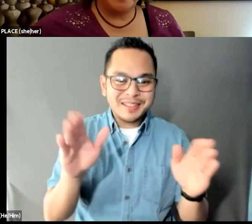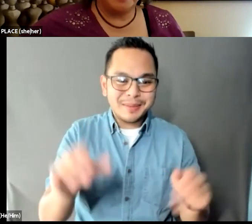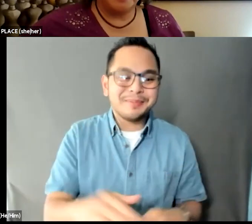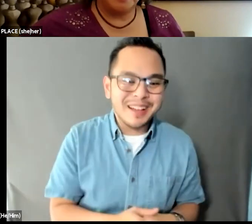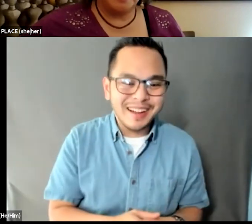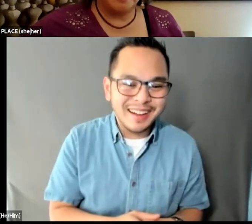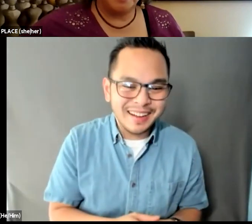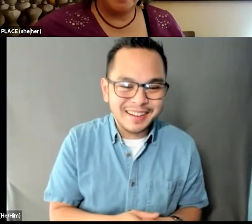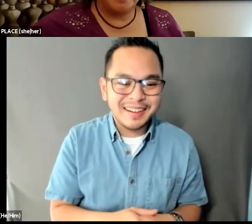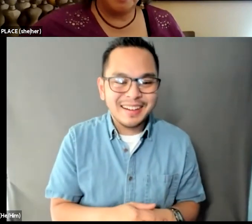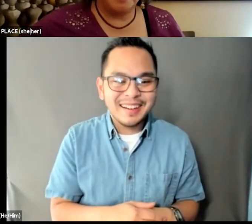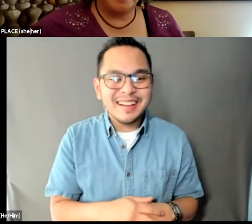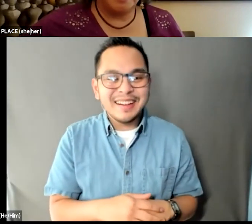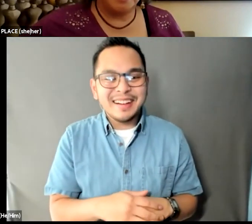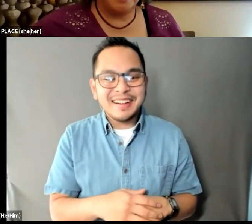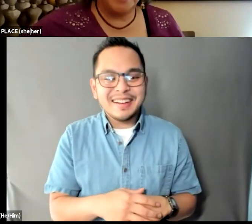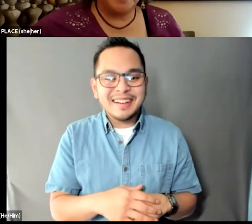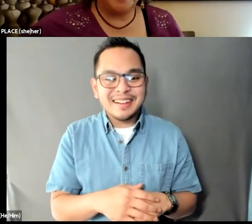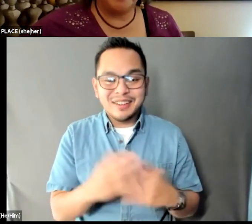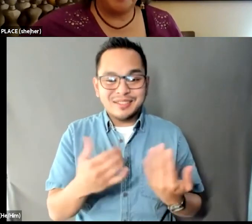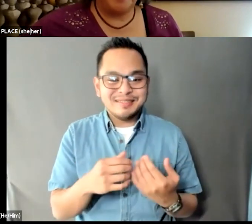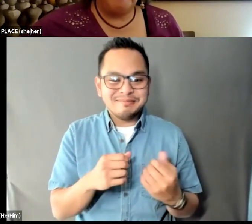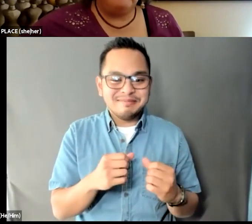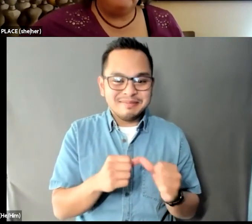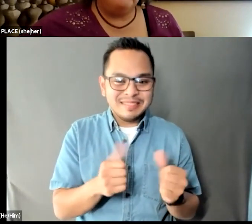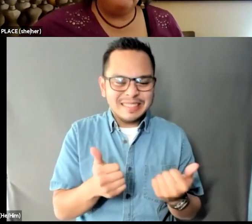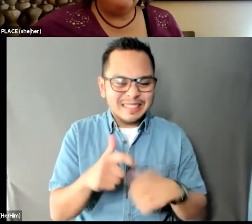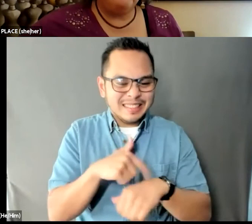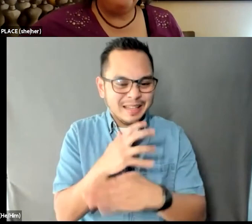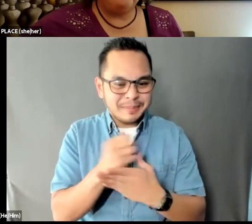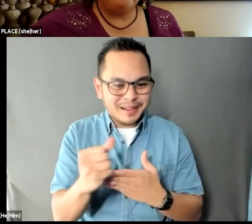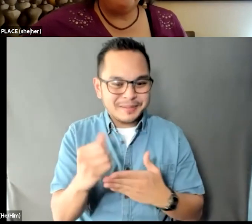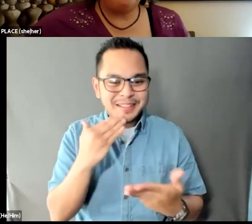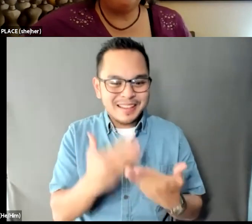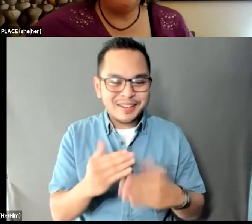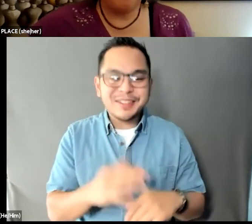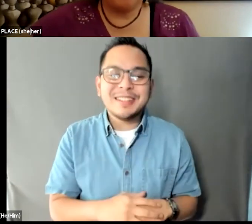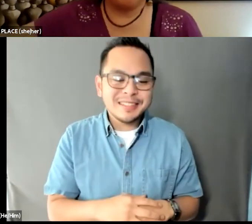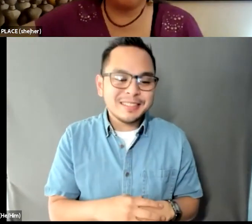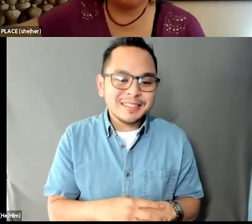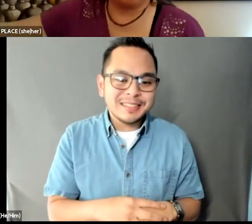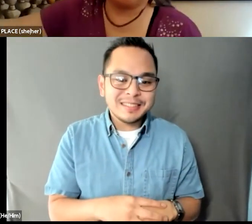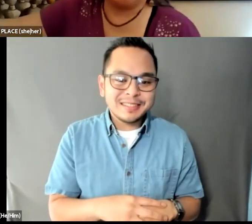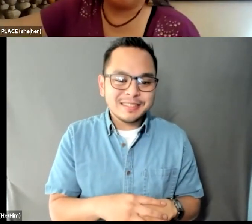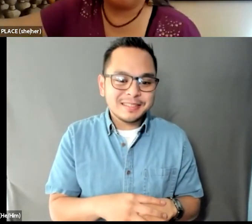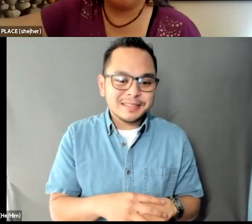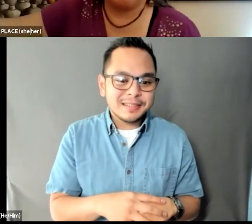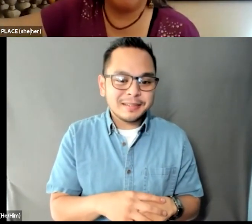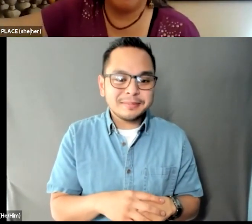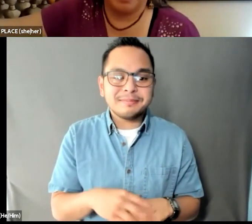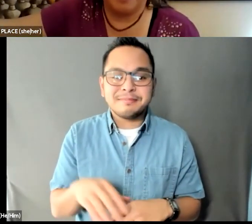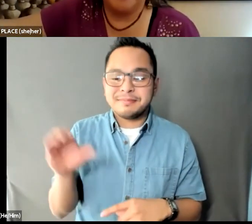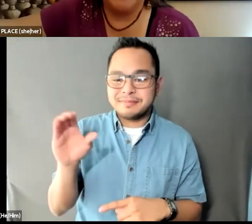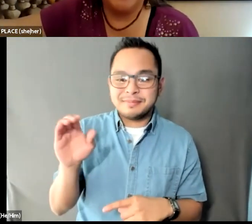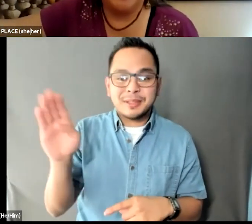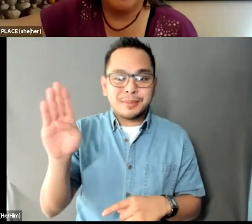And you can leave as you desire, or you can stay on, but I know your time is up. And Cynthia and Barbara,